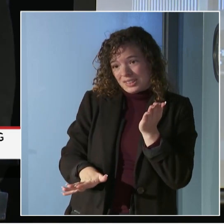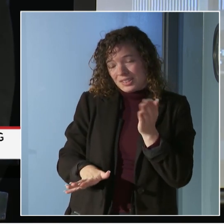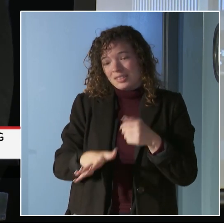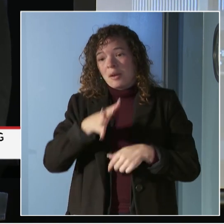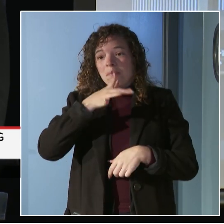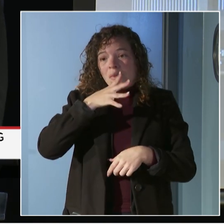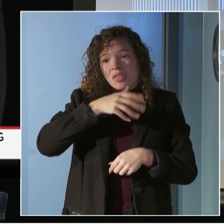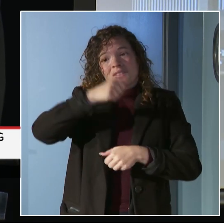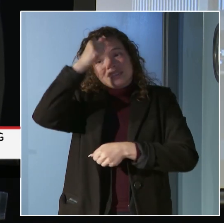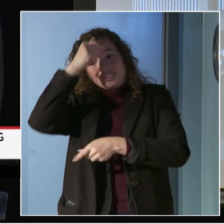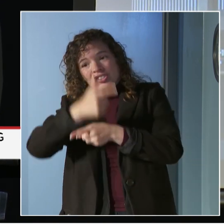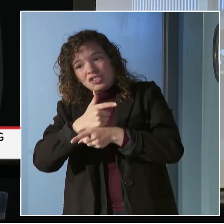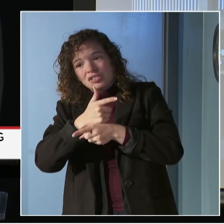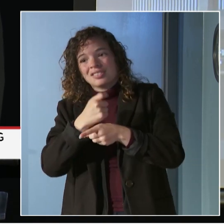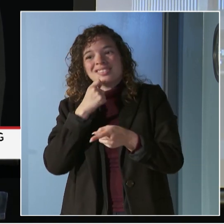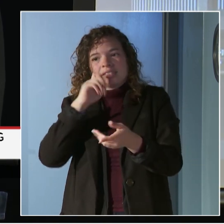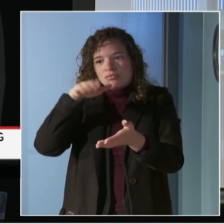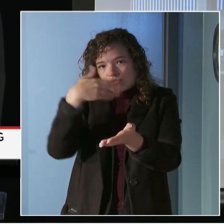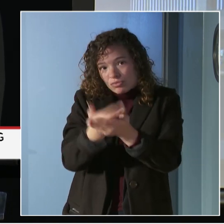from Saudi Arabia.